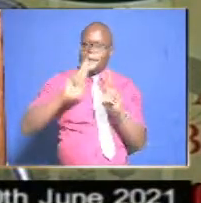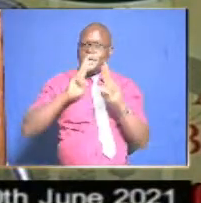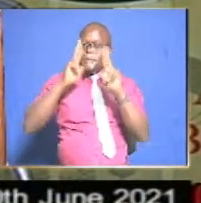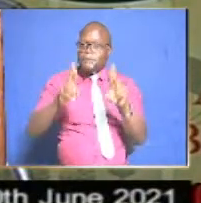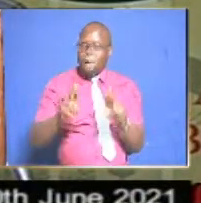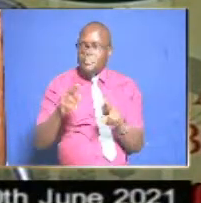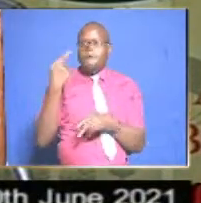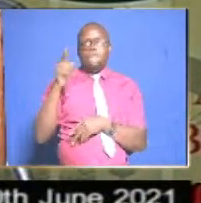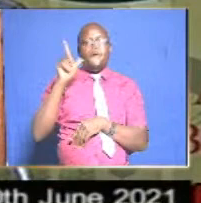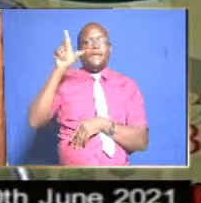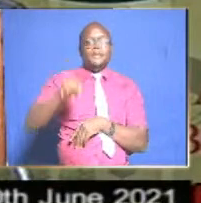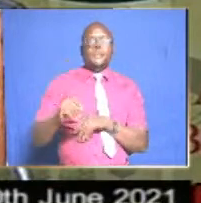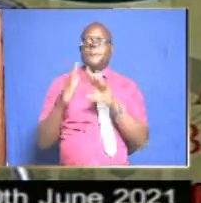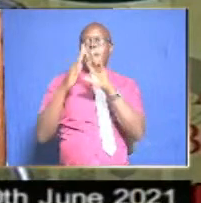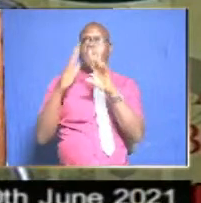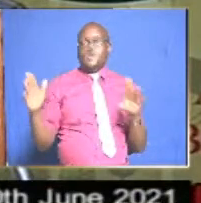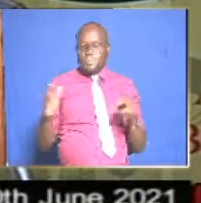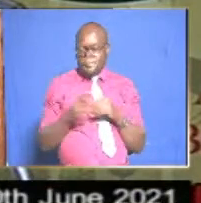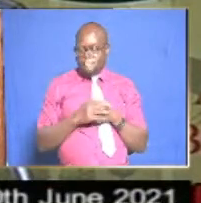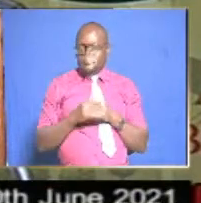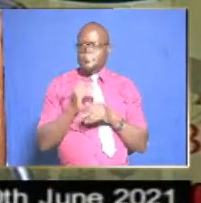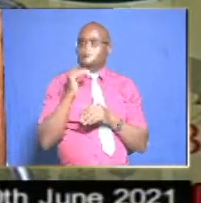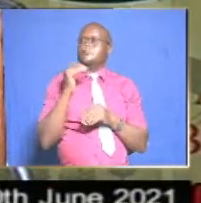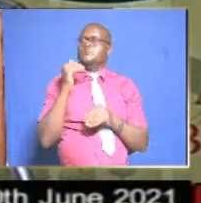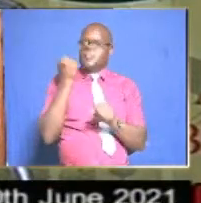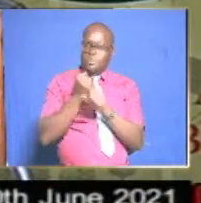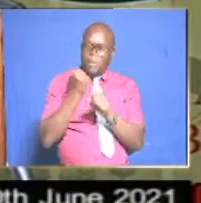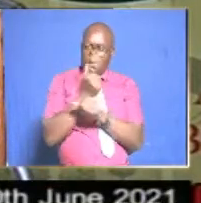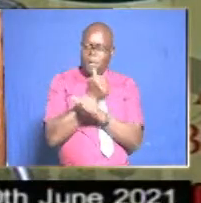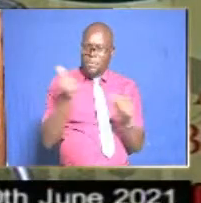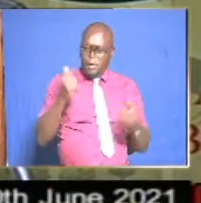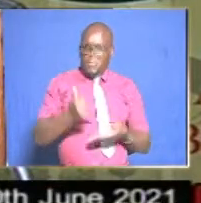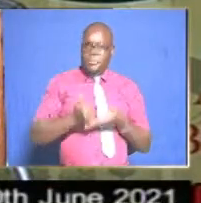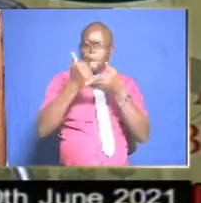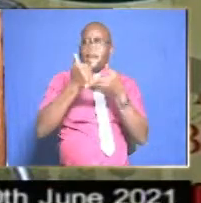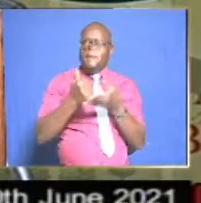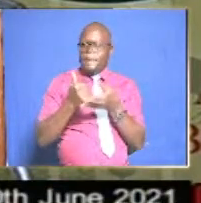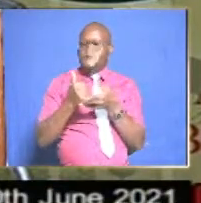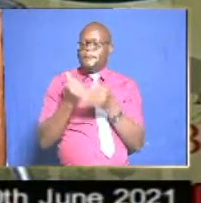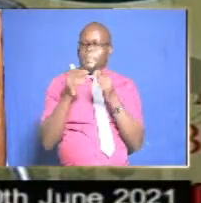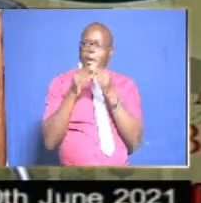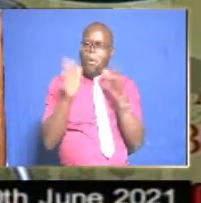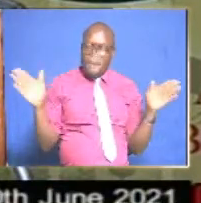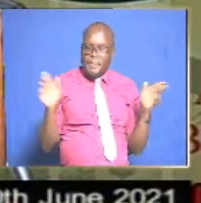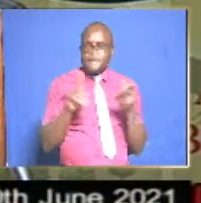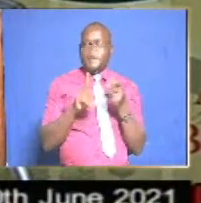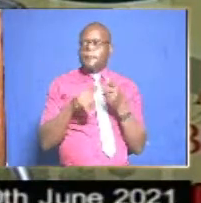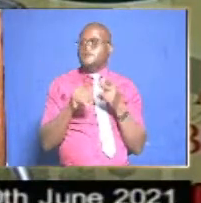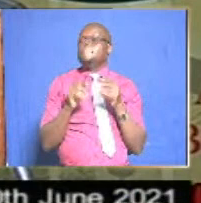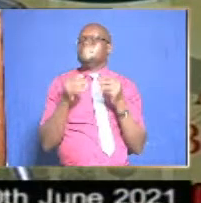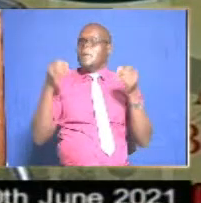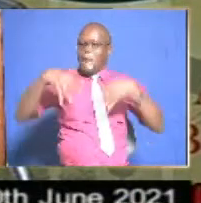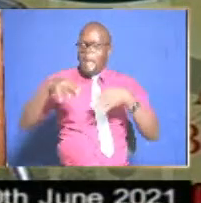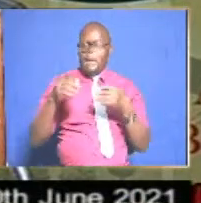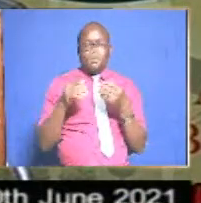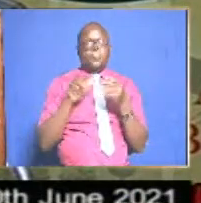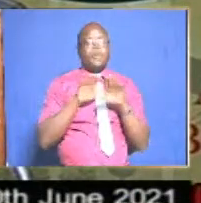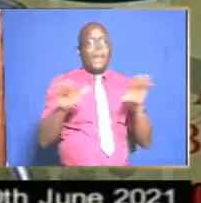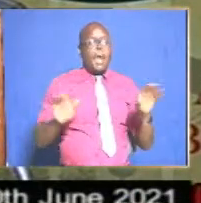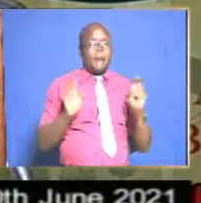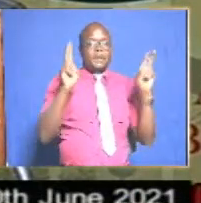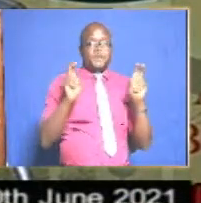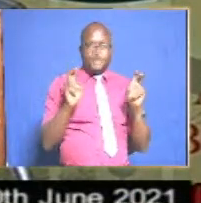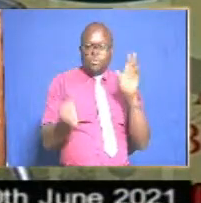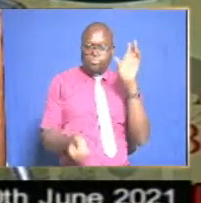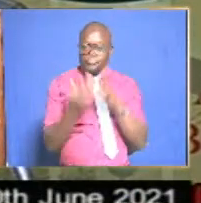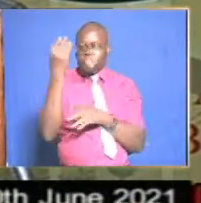affordable housing. Significant progress has been made to enhance efficiency, transparency, and certainty in land matters by